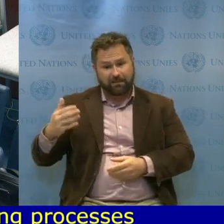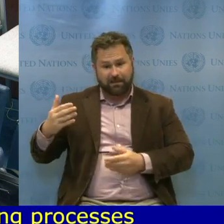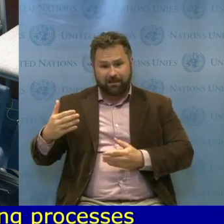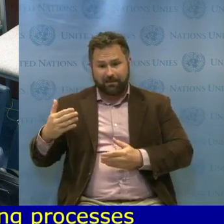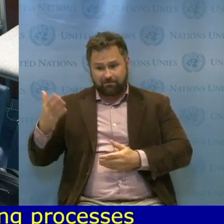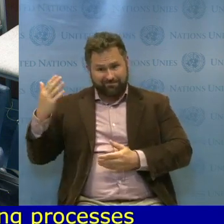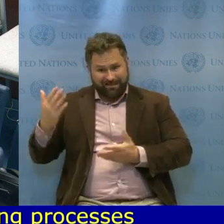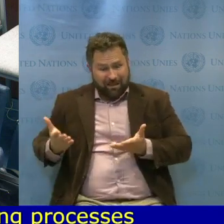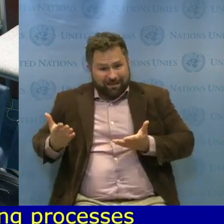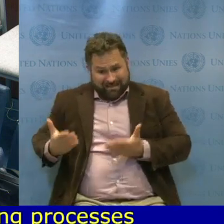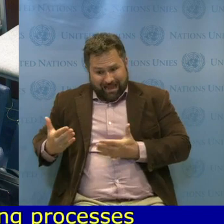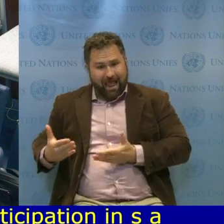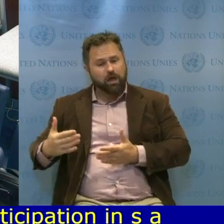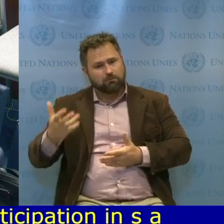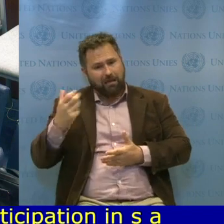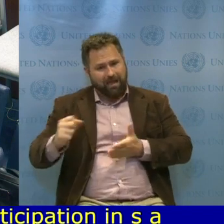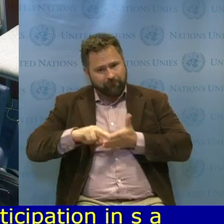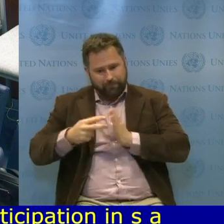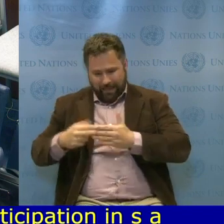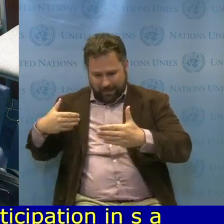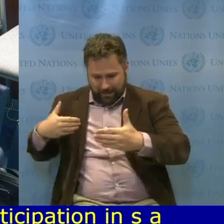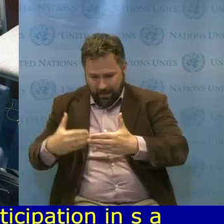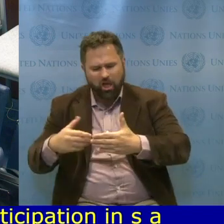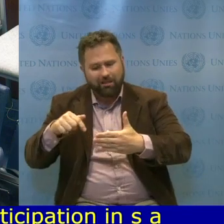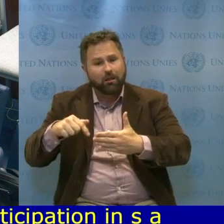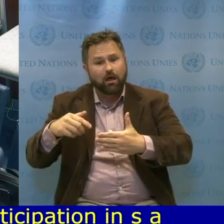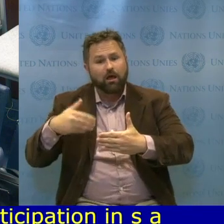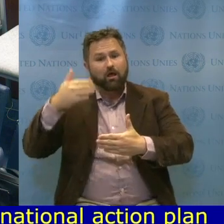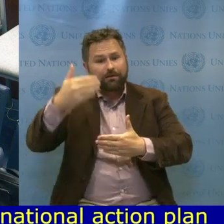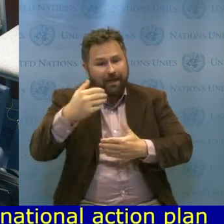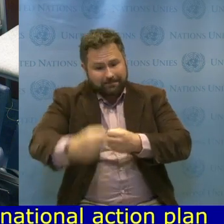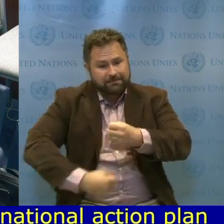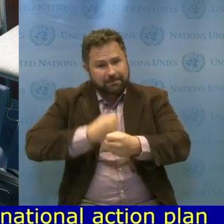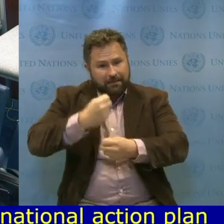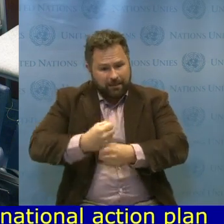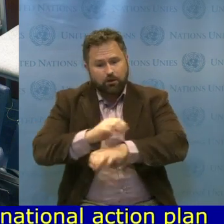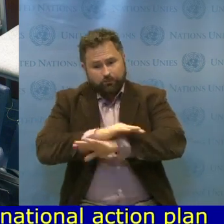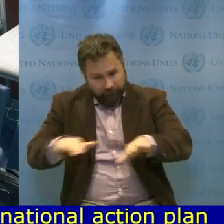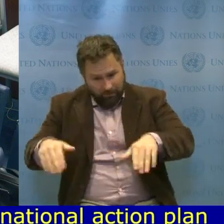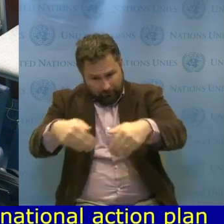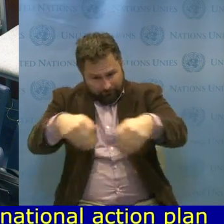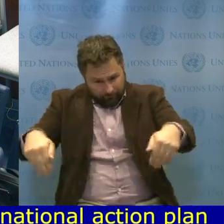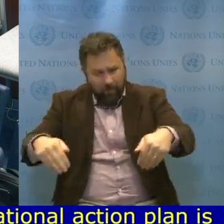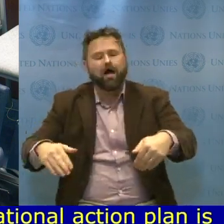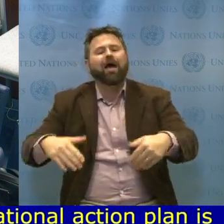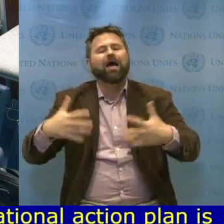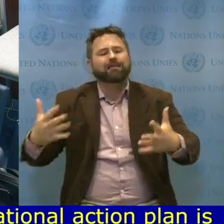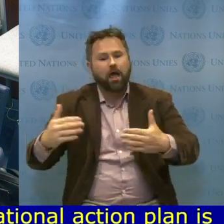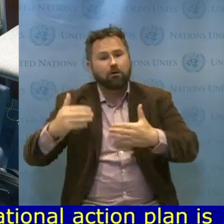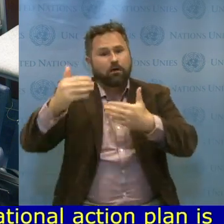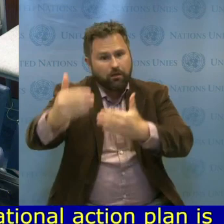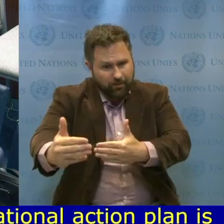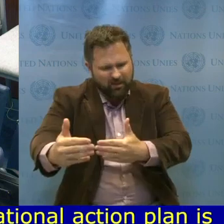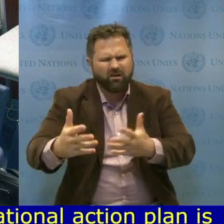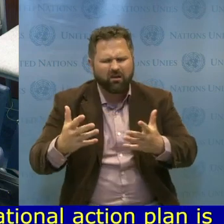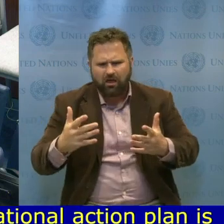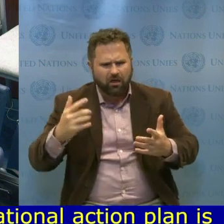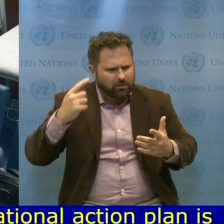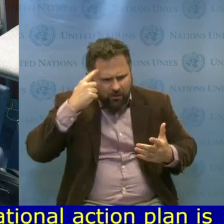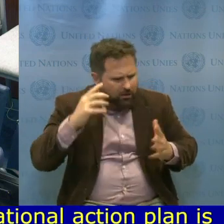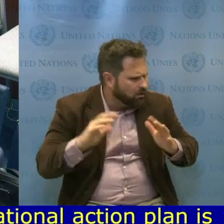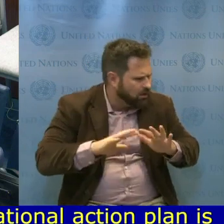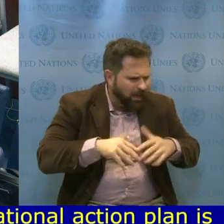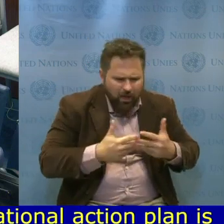year, the work on the next generation of the National Action Plan has begun, and persons with disabilities will be fully involved in this